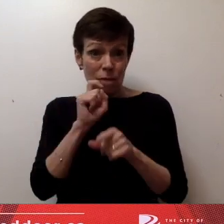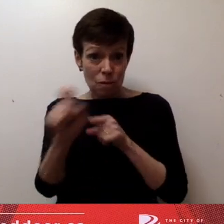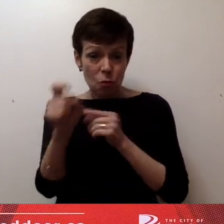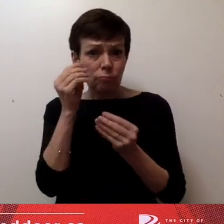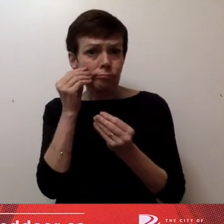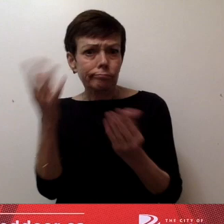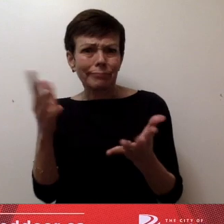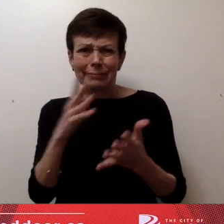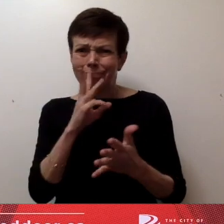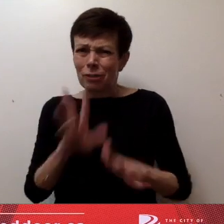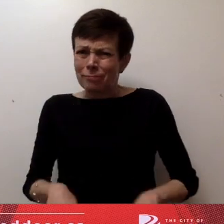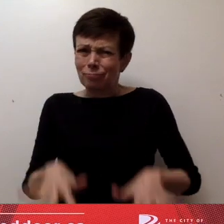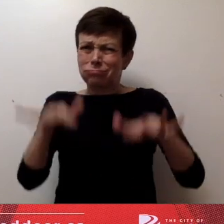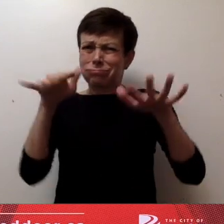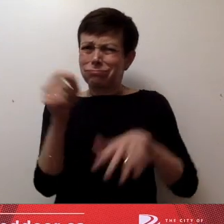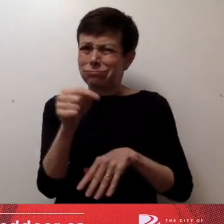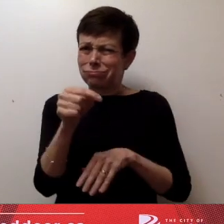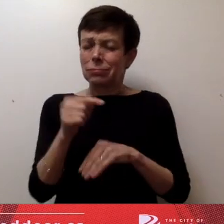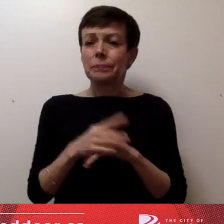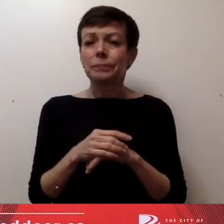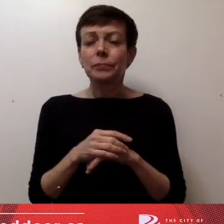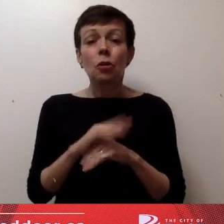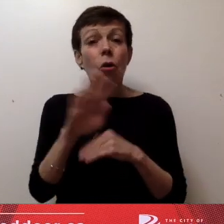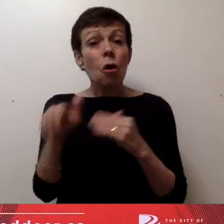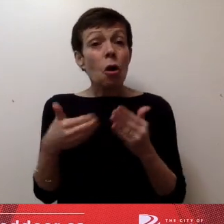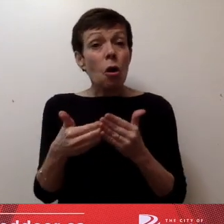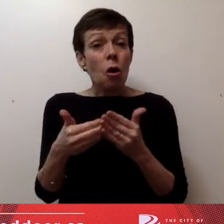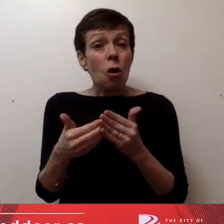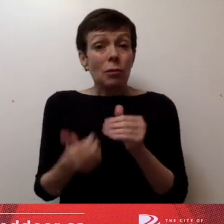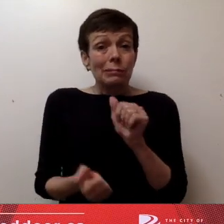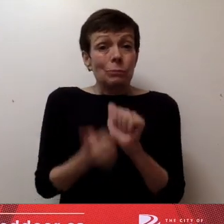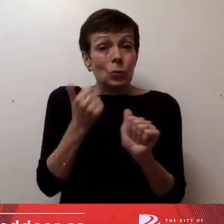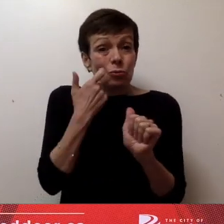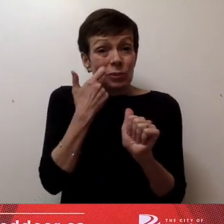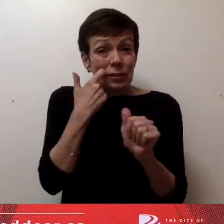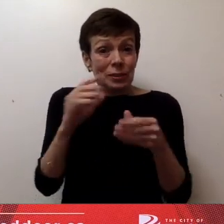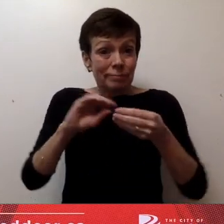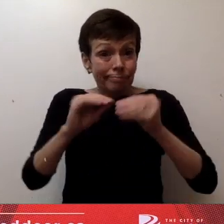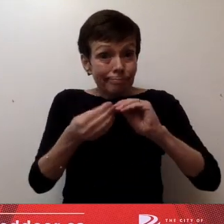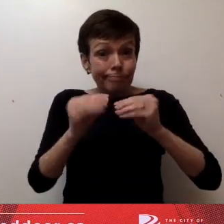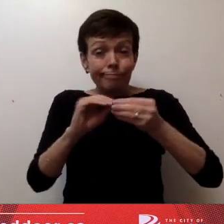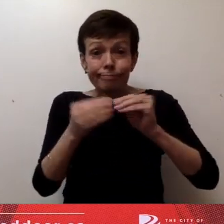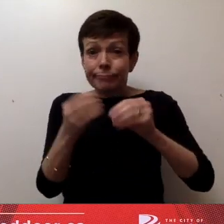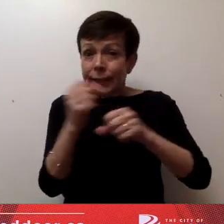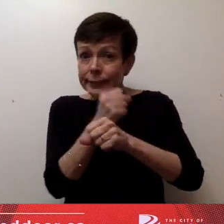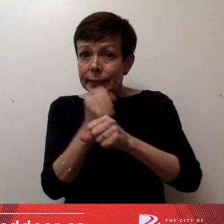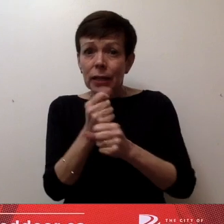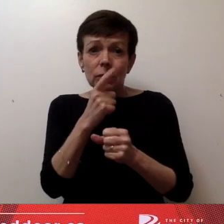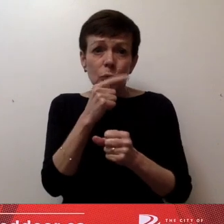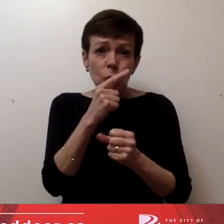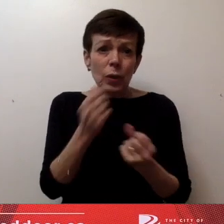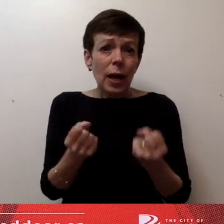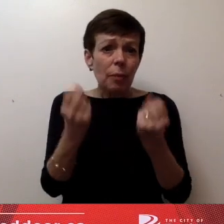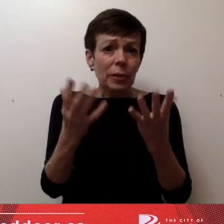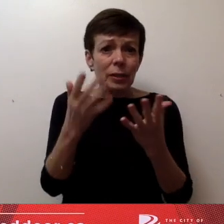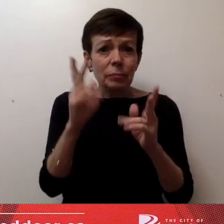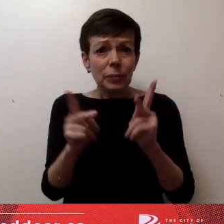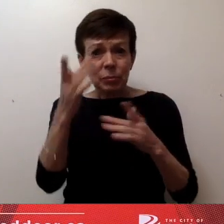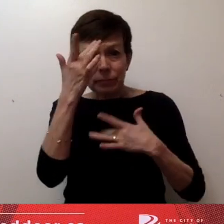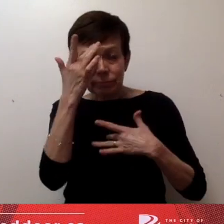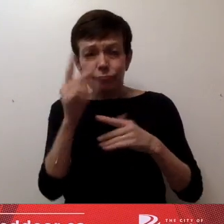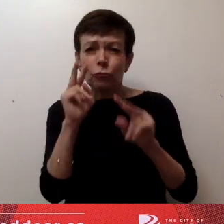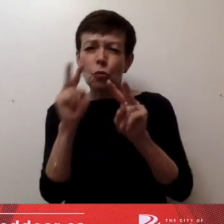403-342-8111. All the latest health information and statistics on COVID-19 are available on the Government of